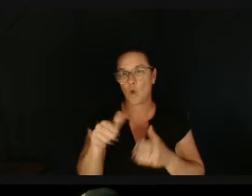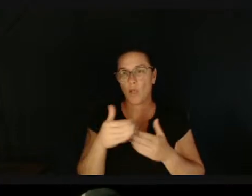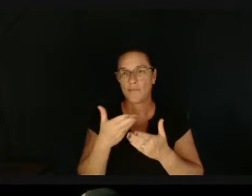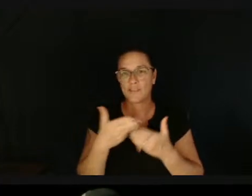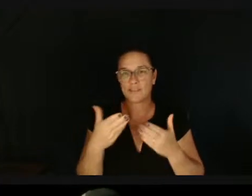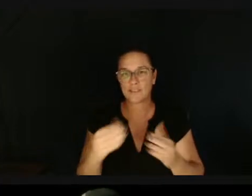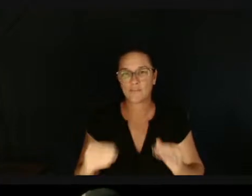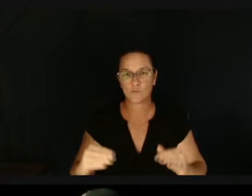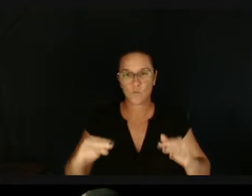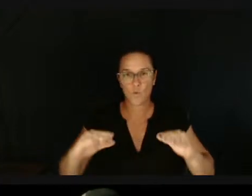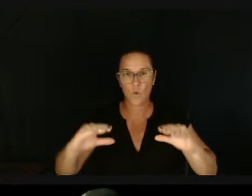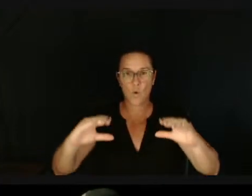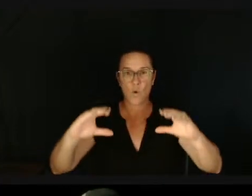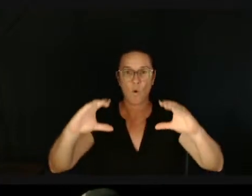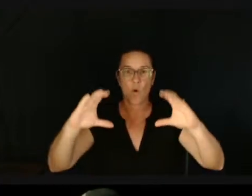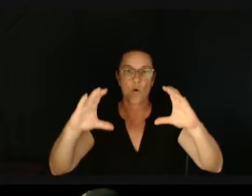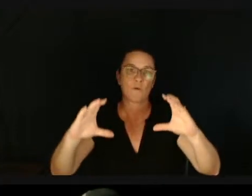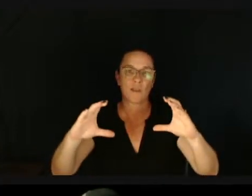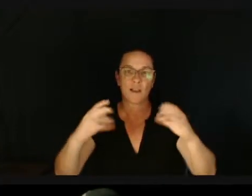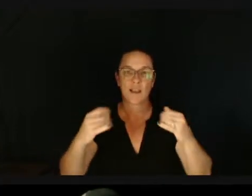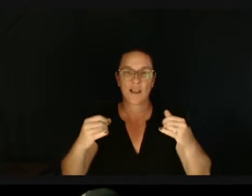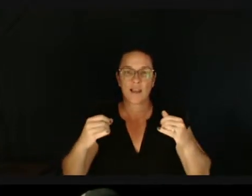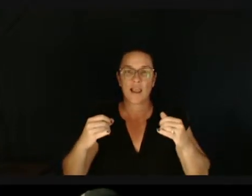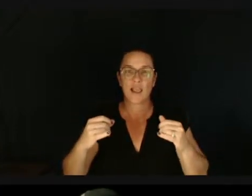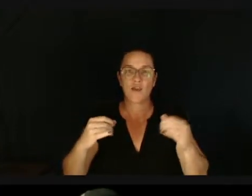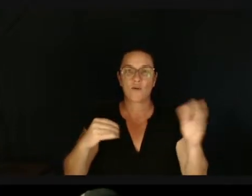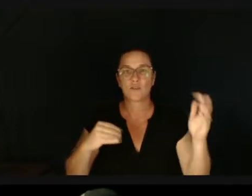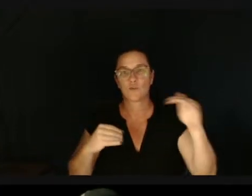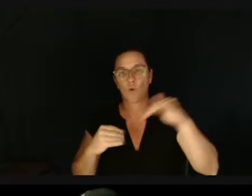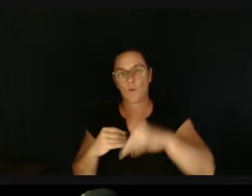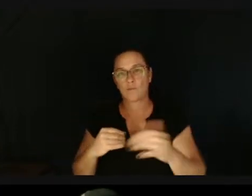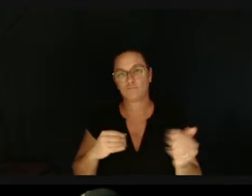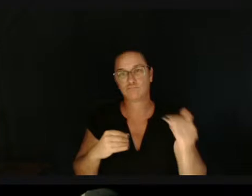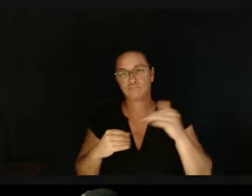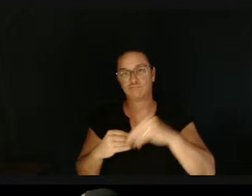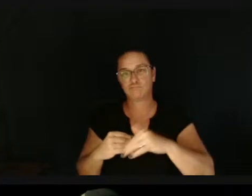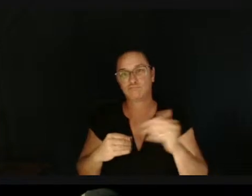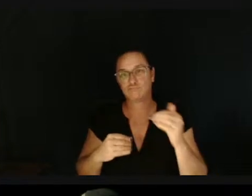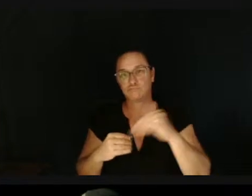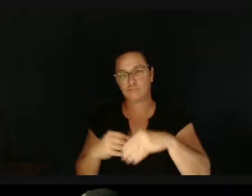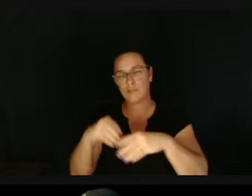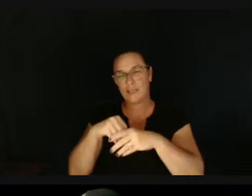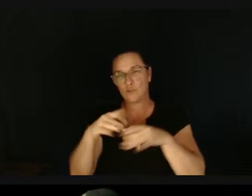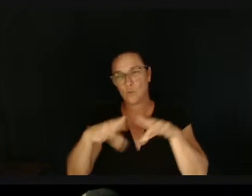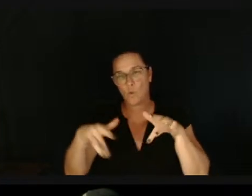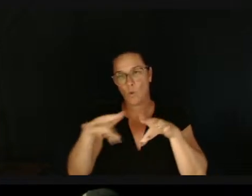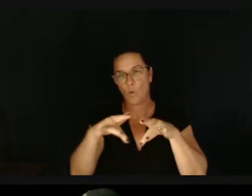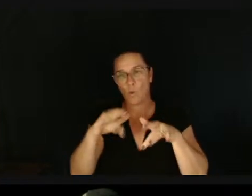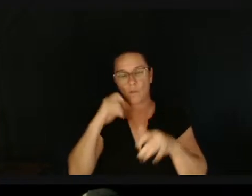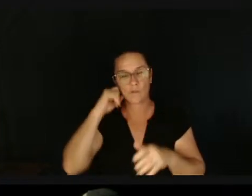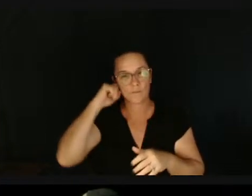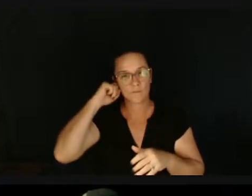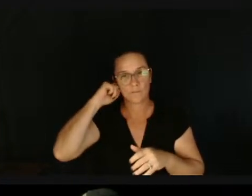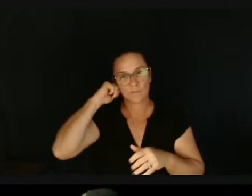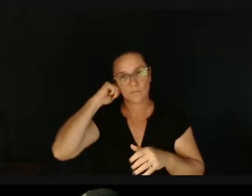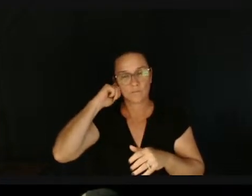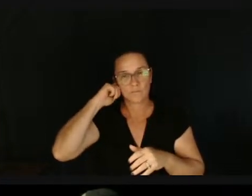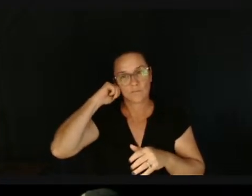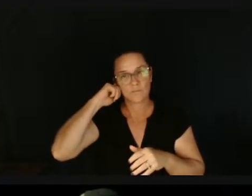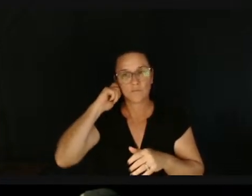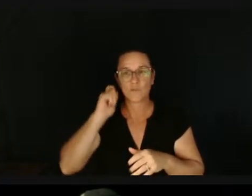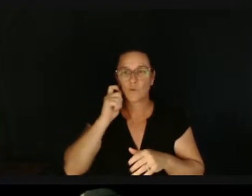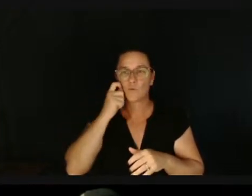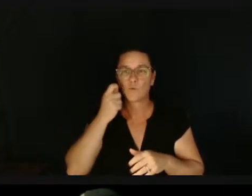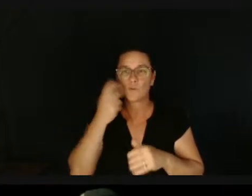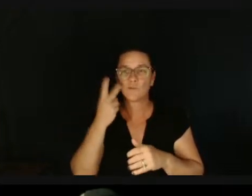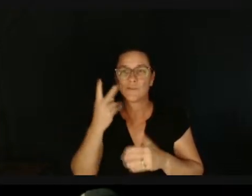grown, has filled in so much, and now lava is pouring into what was left of that little hole that was protected by that rim right there. It's cool to see that. 3 little drainages